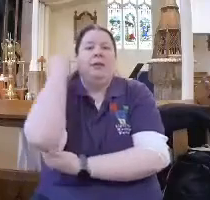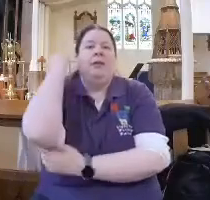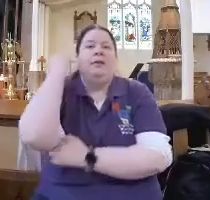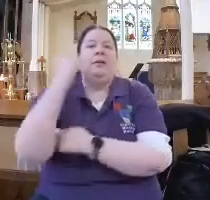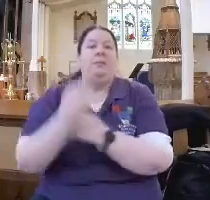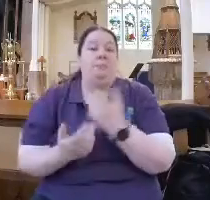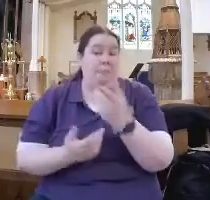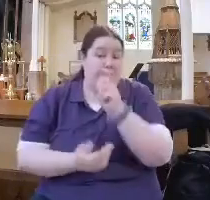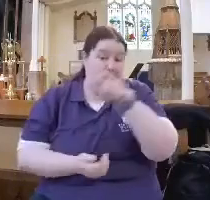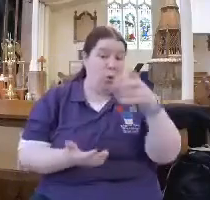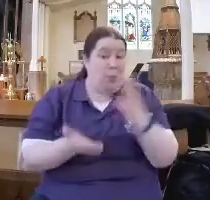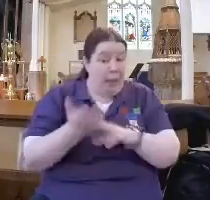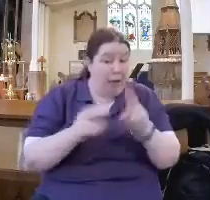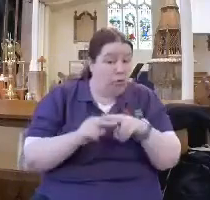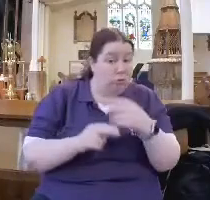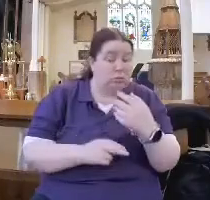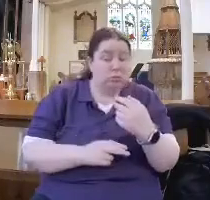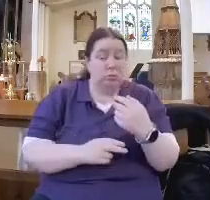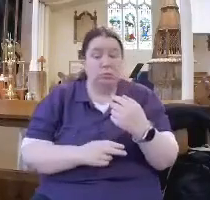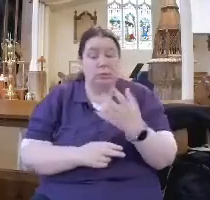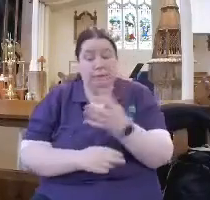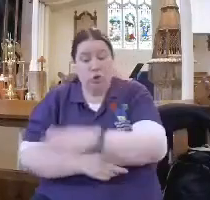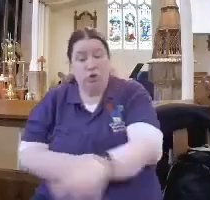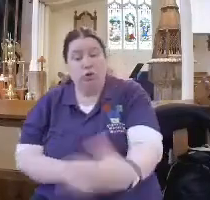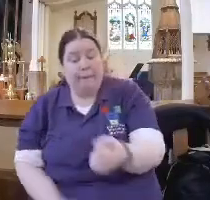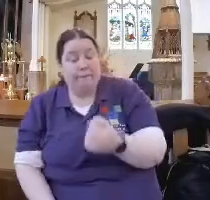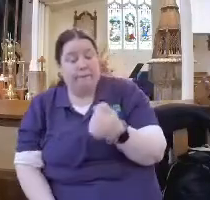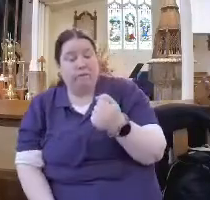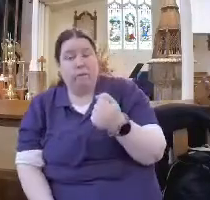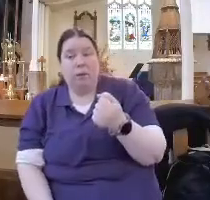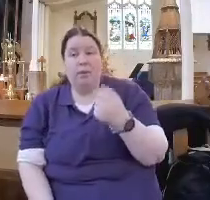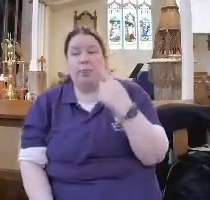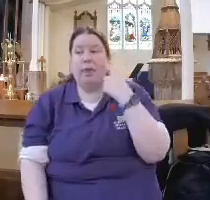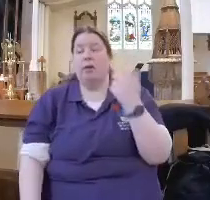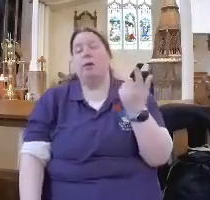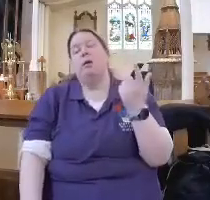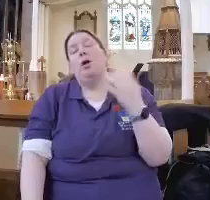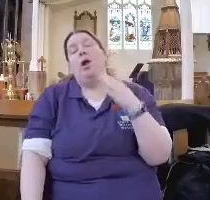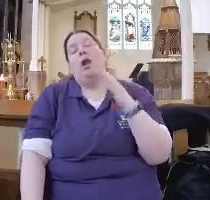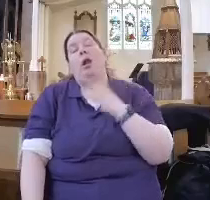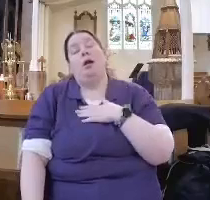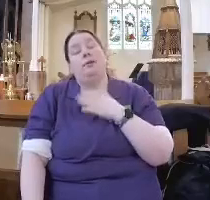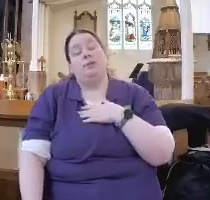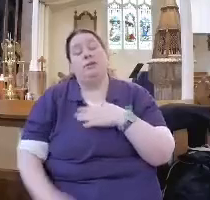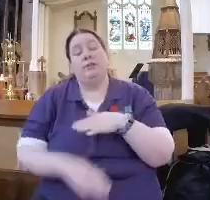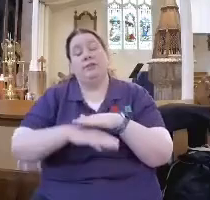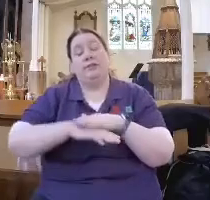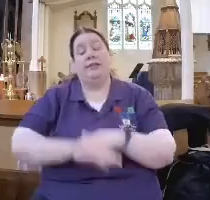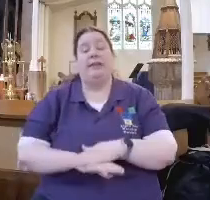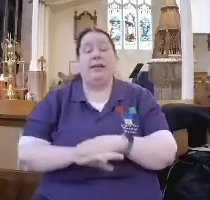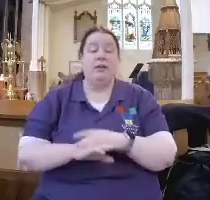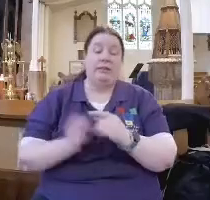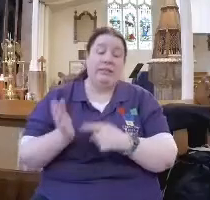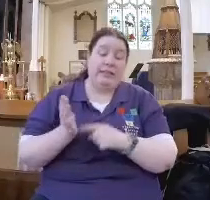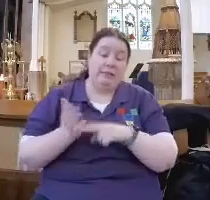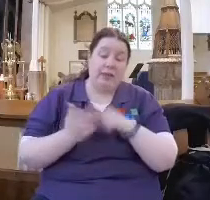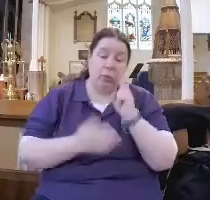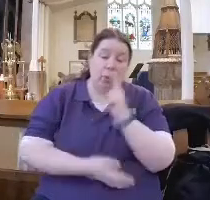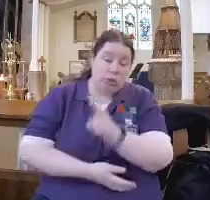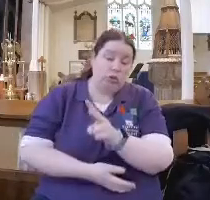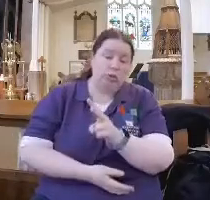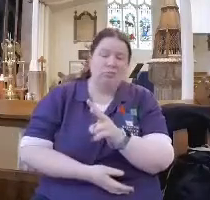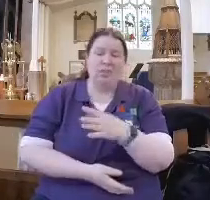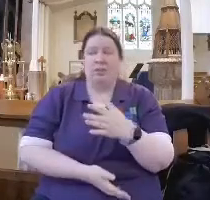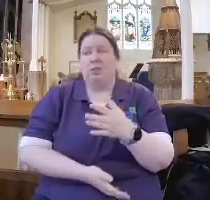who are parents, been many a time and again, you think, oh, I'd just love to sit down in front of telly, but you've got to go to the bath time and bedtime routine